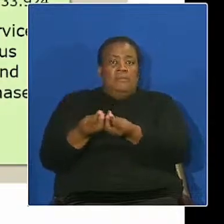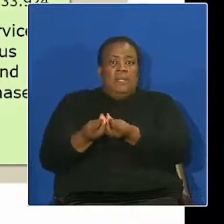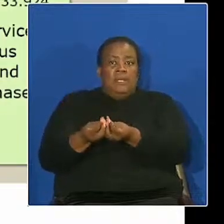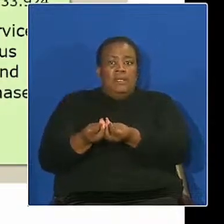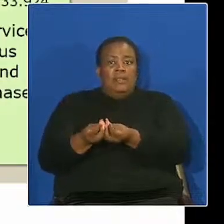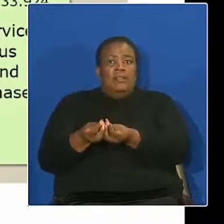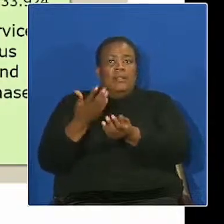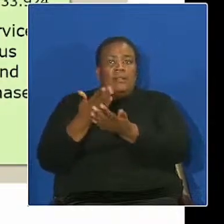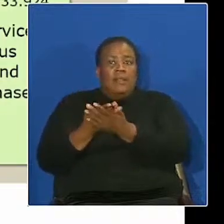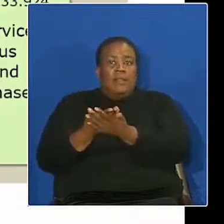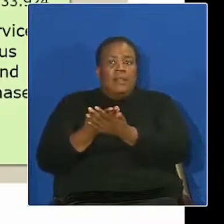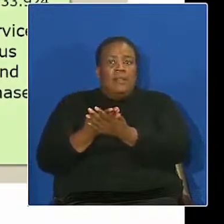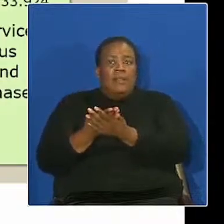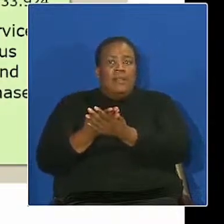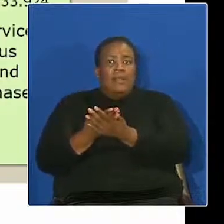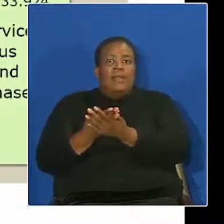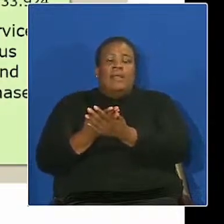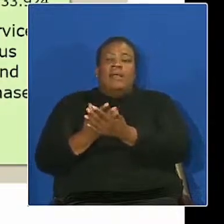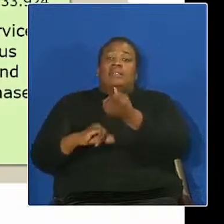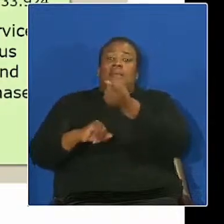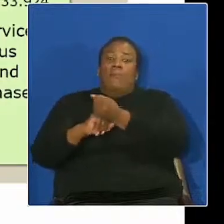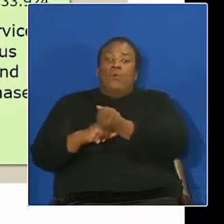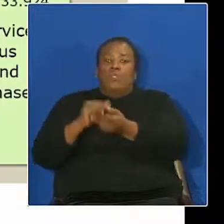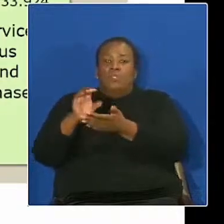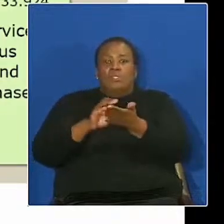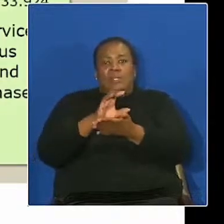can warrant termination of